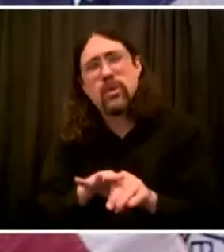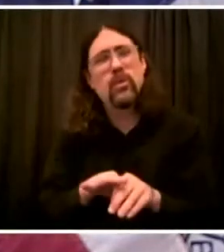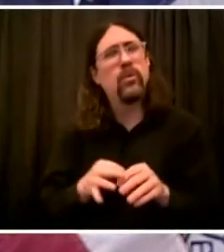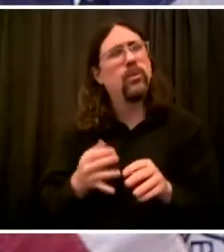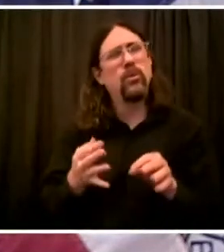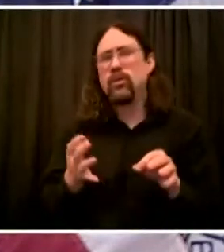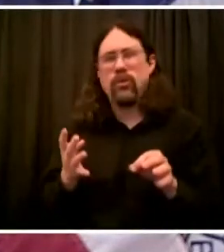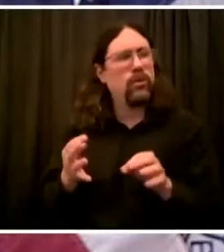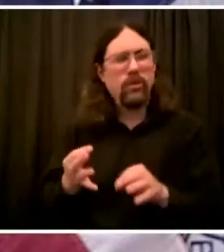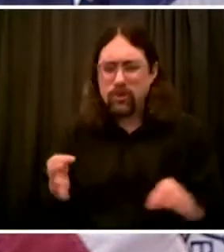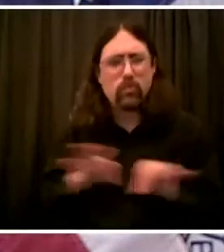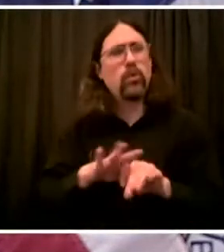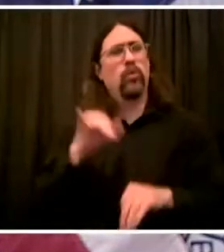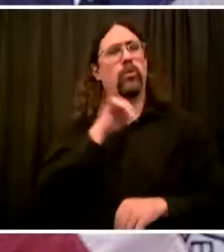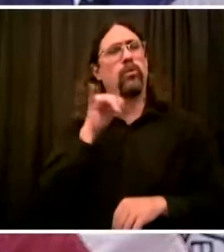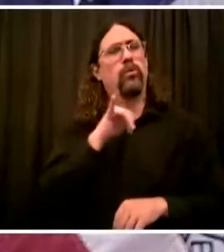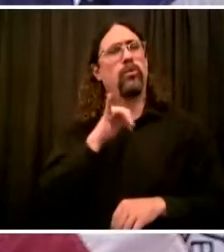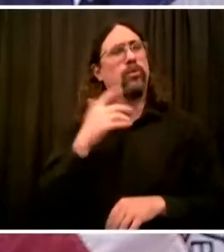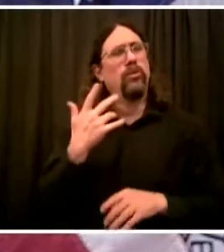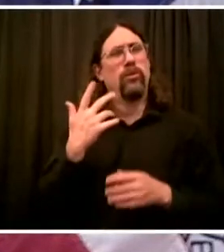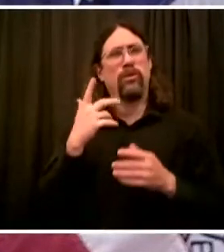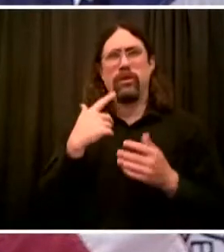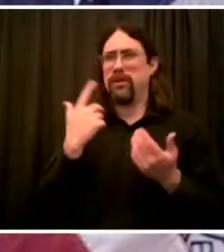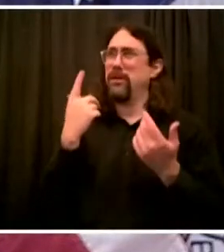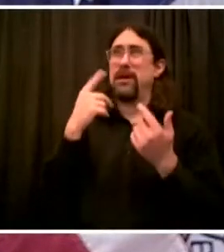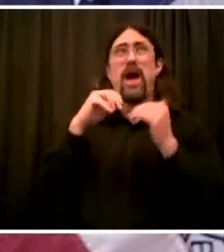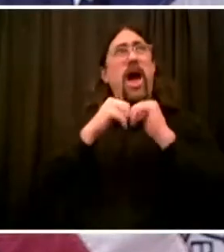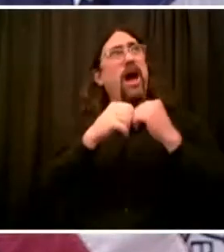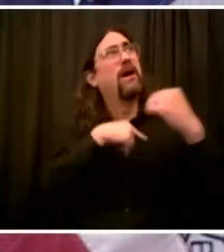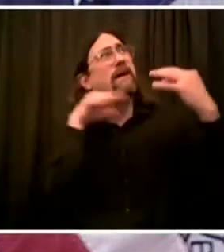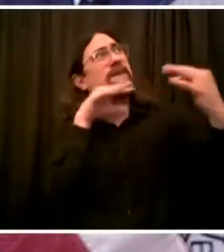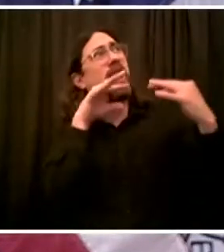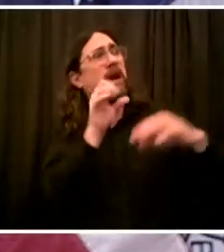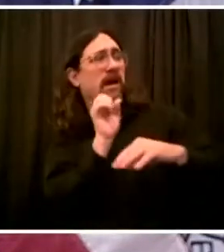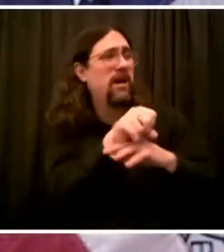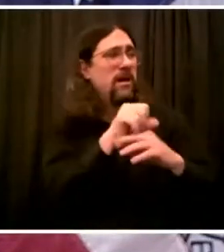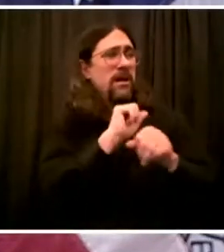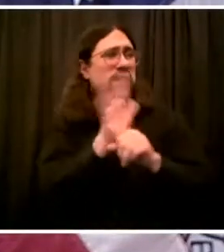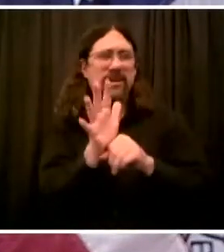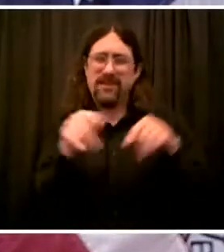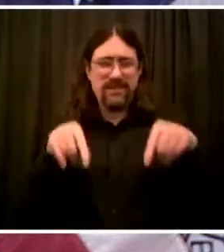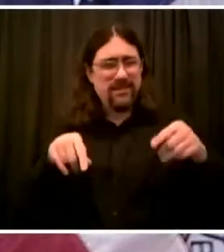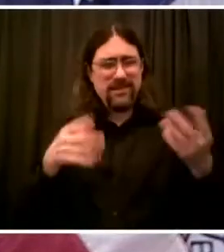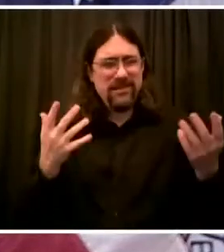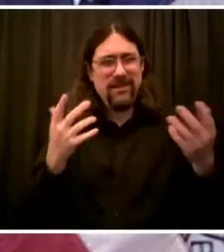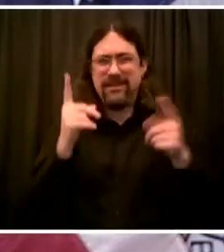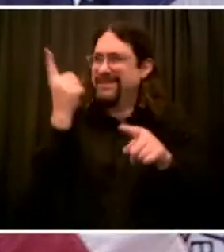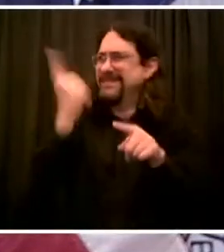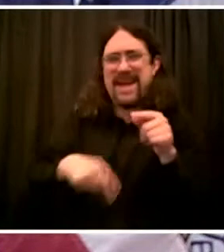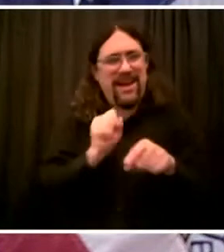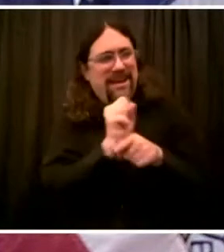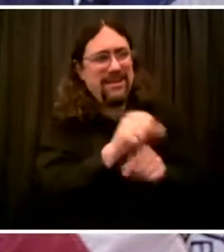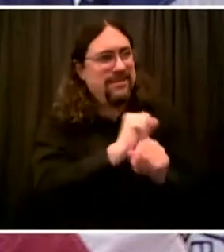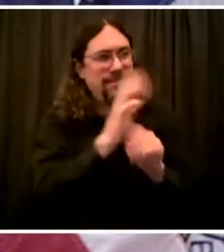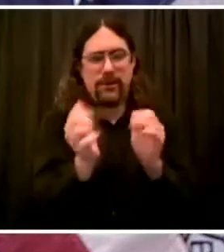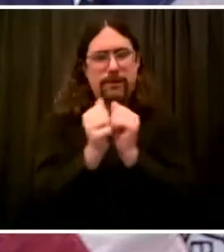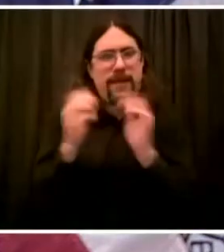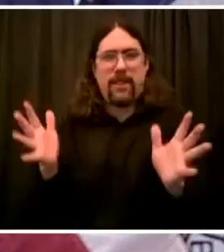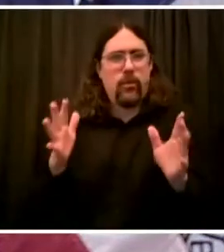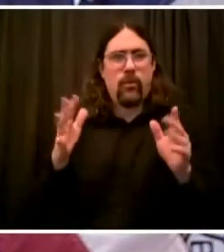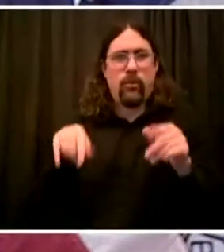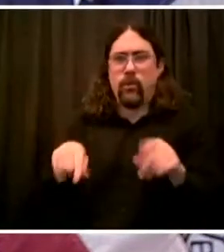in the line of public safety do. So it's such crucial work, and yet there's no playbook. We're making